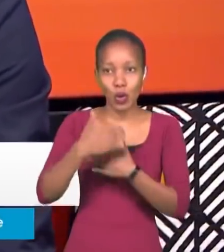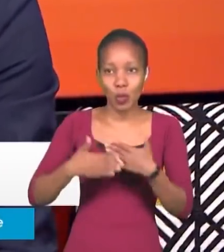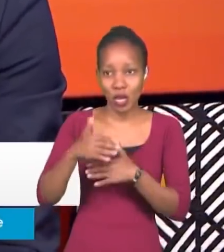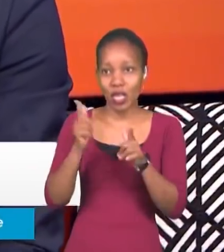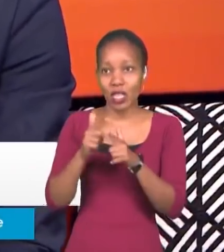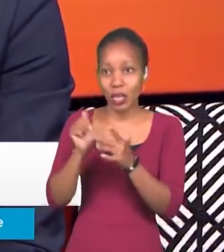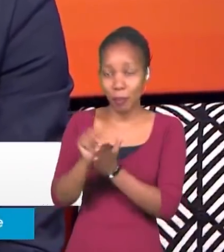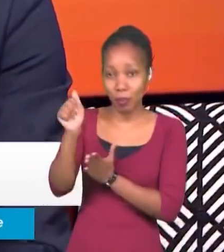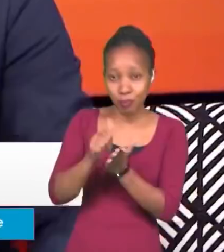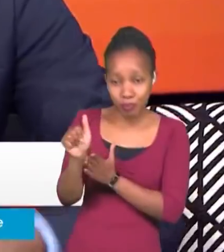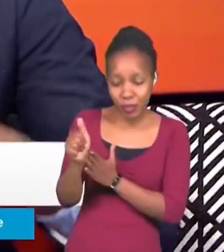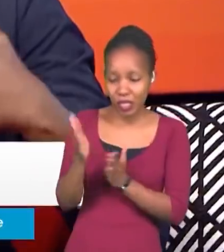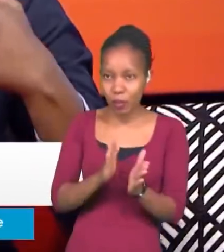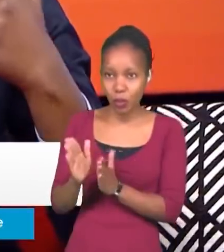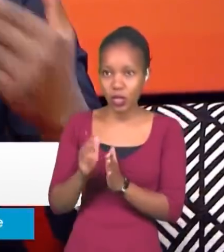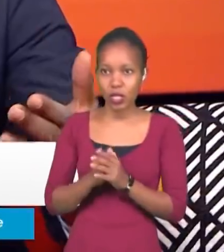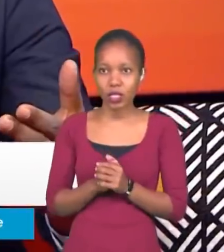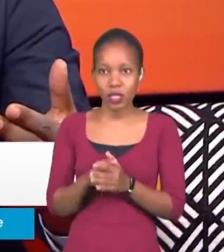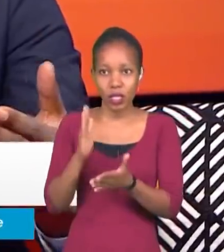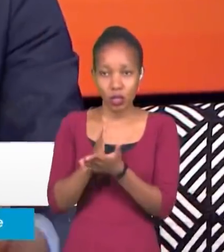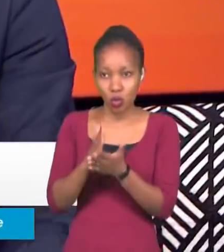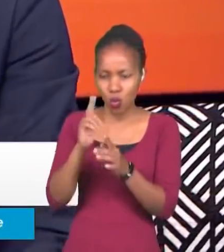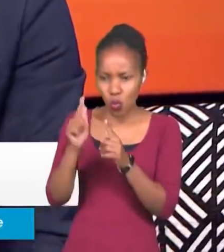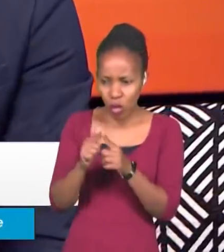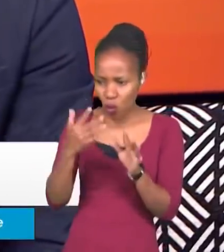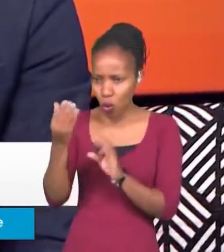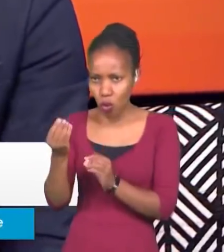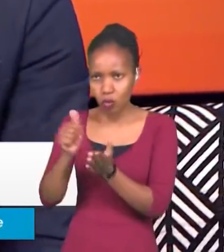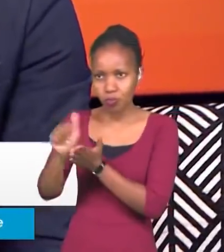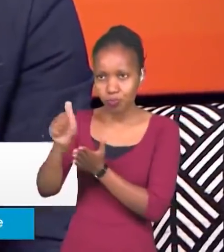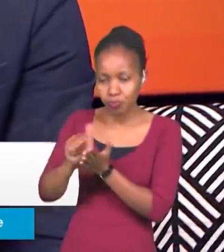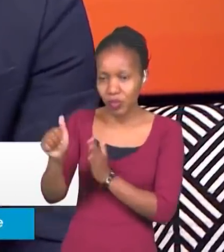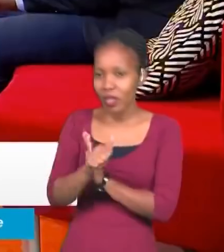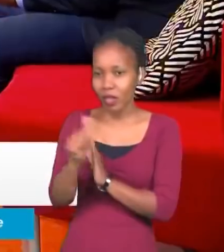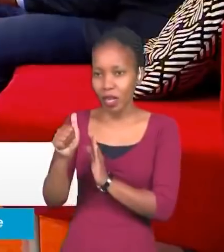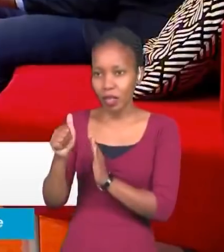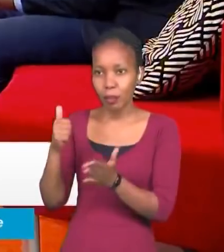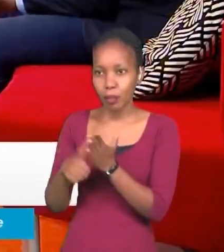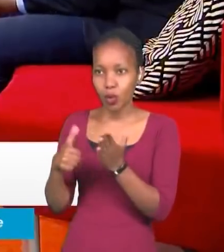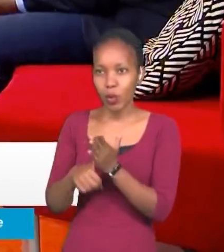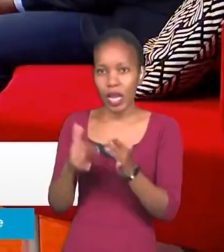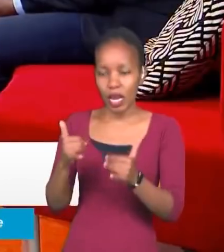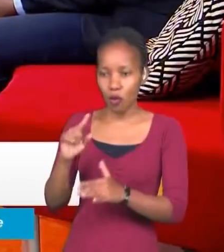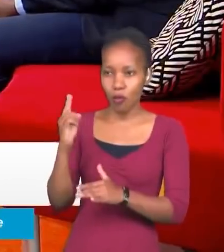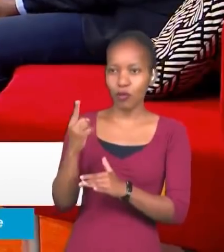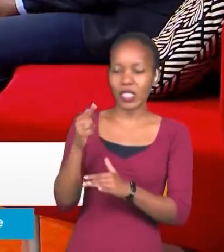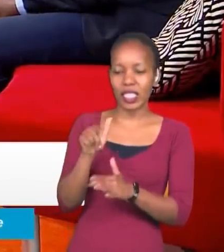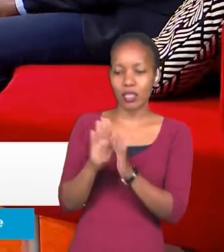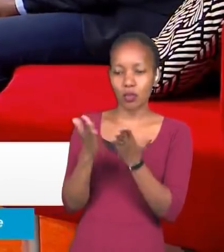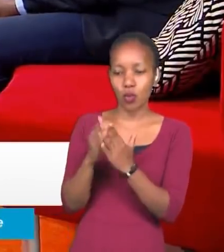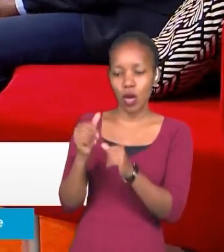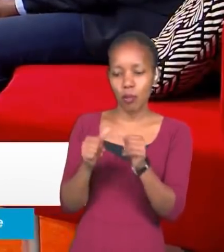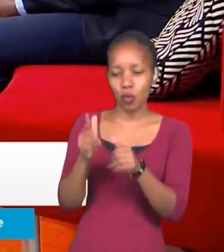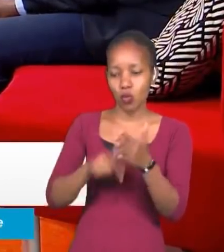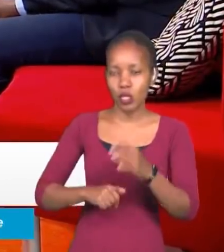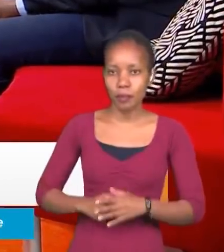Publication, goodness, it's a process. Yes. It's time you approach a publisher. Yes. It's another ball game. Yes. Different. But sir, first of all, I'm not dead. Yes. Sure.